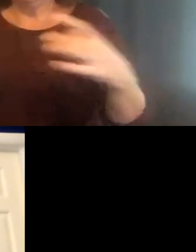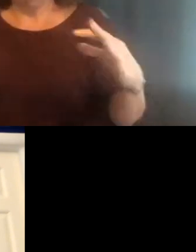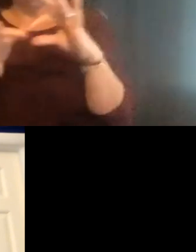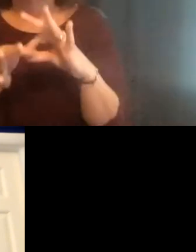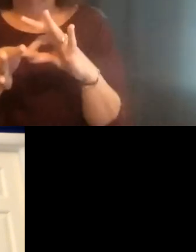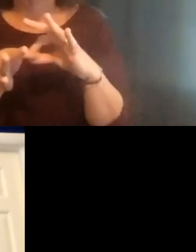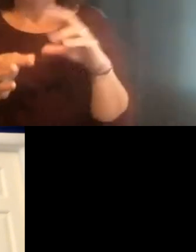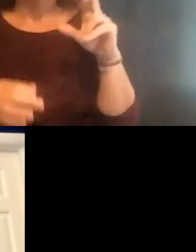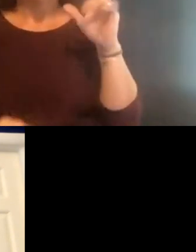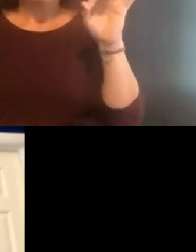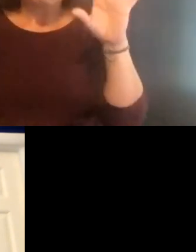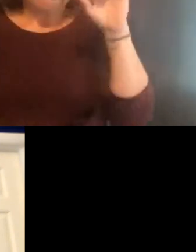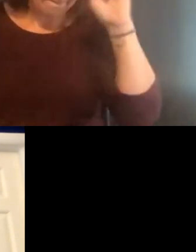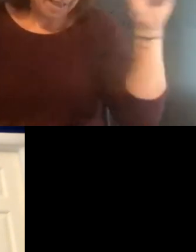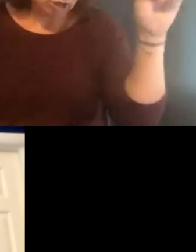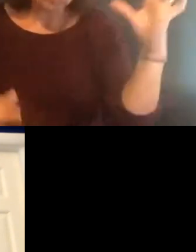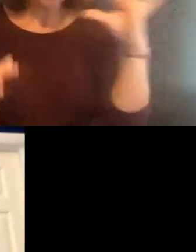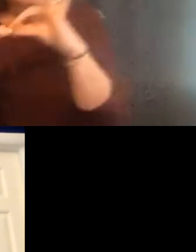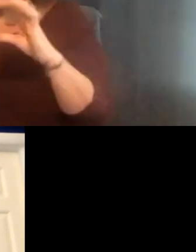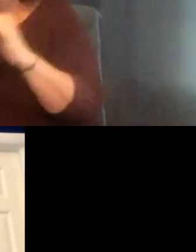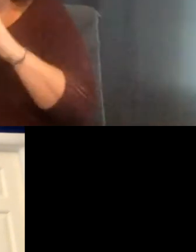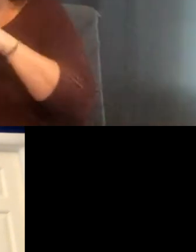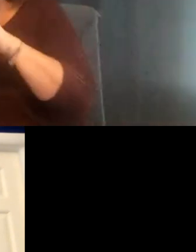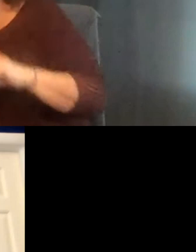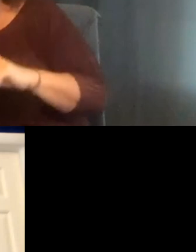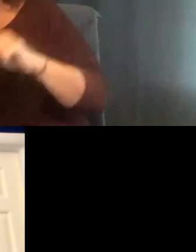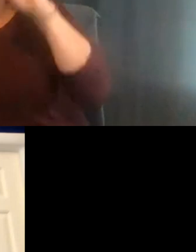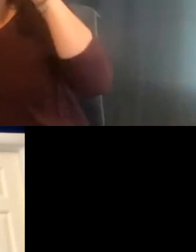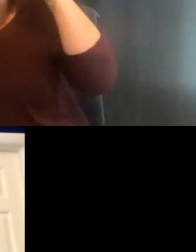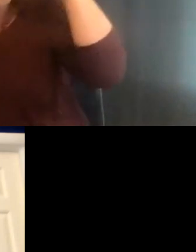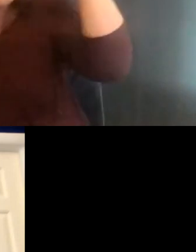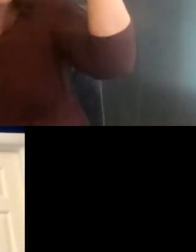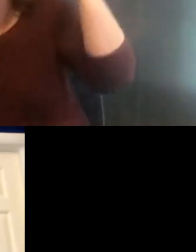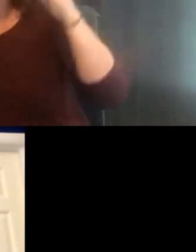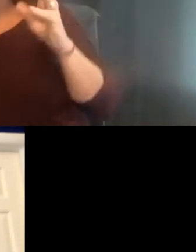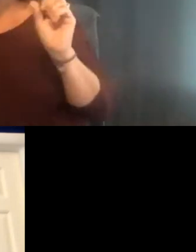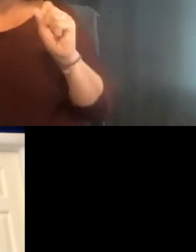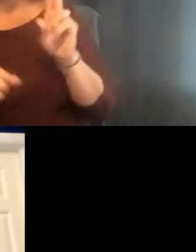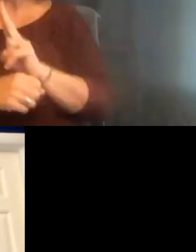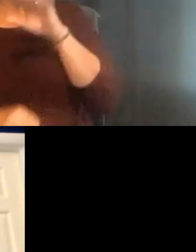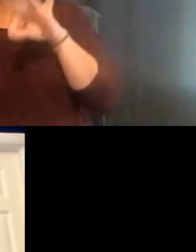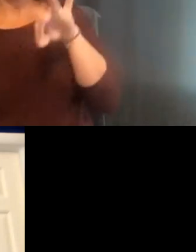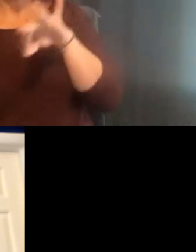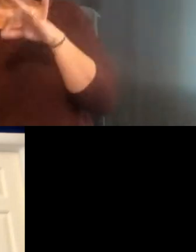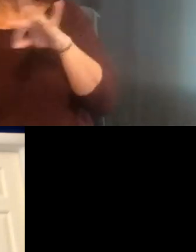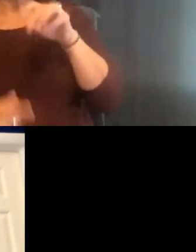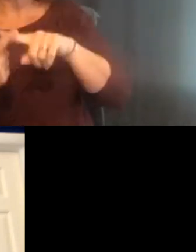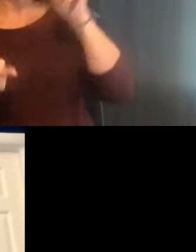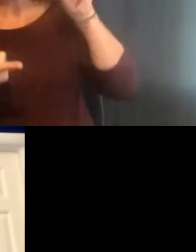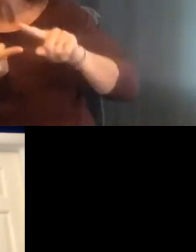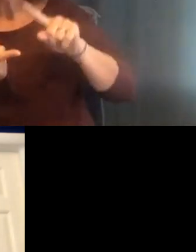nightmares relating to any of those phenomena? And can things like creativity and hypnosis be used to reduce nightmares?